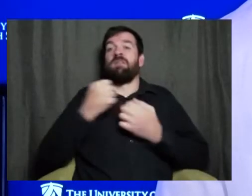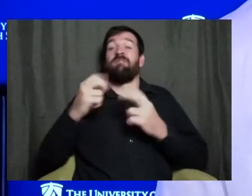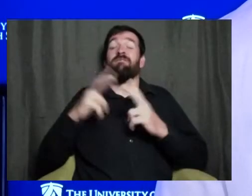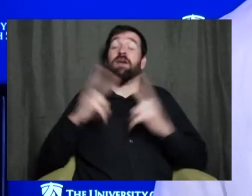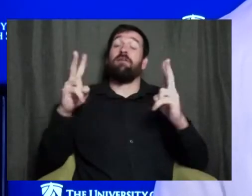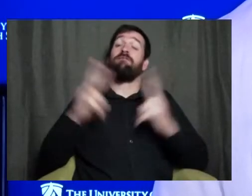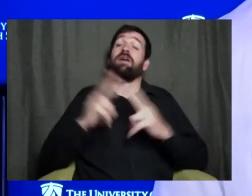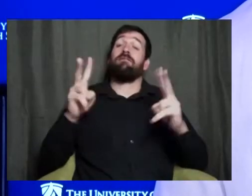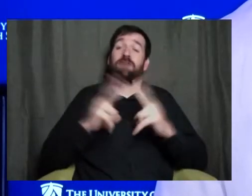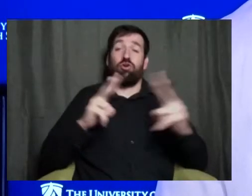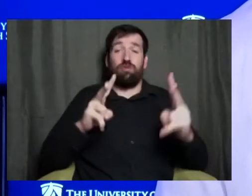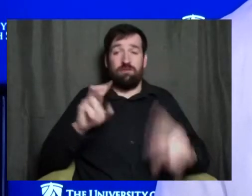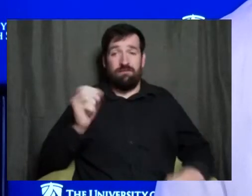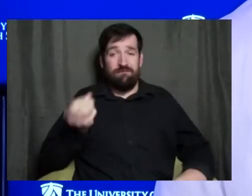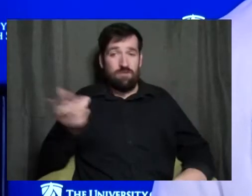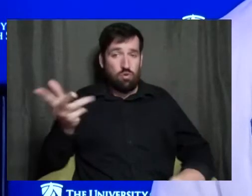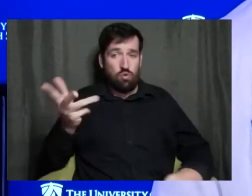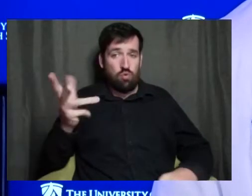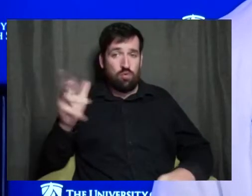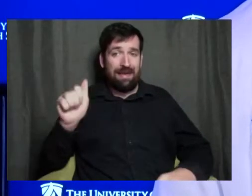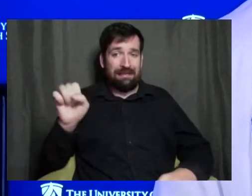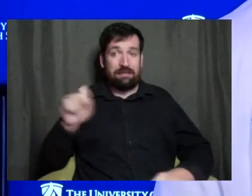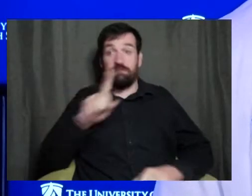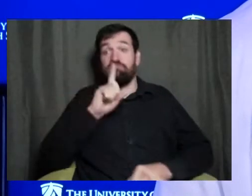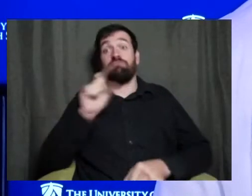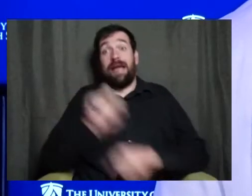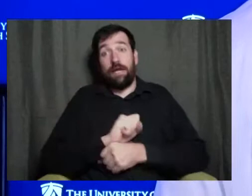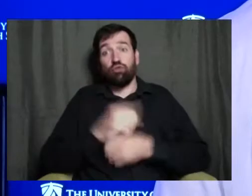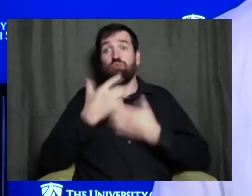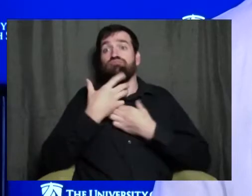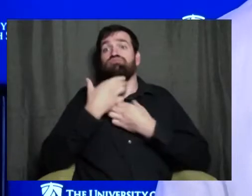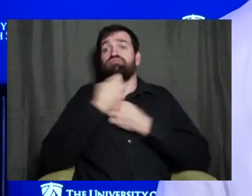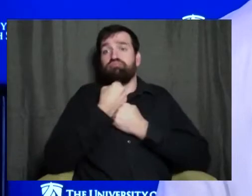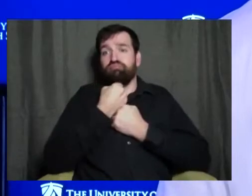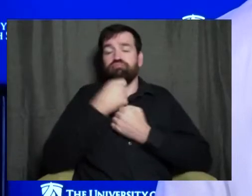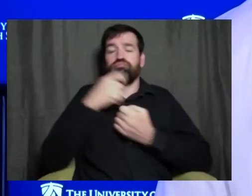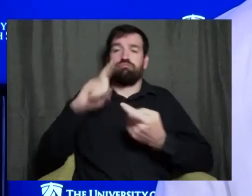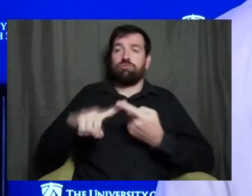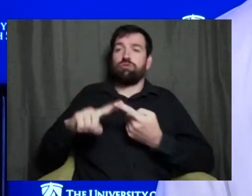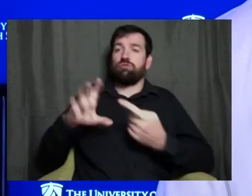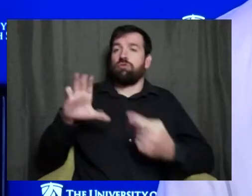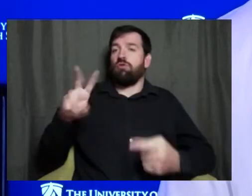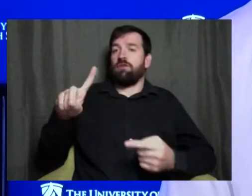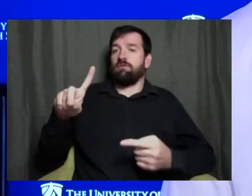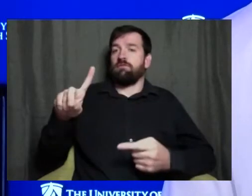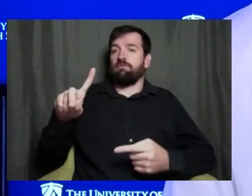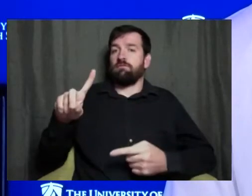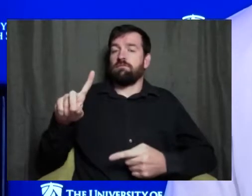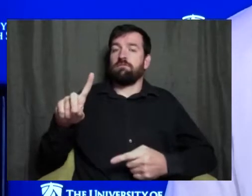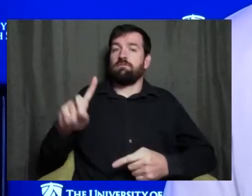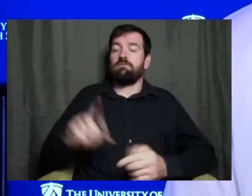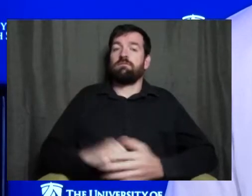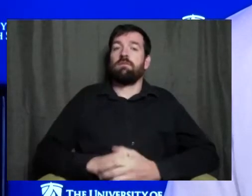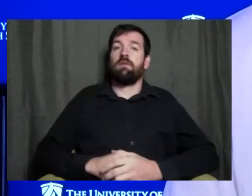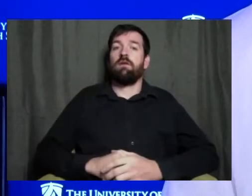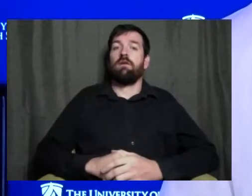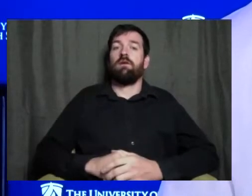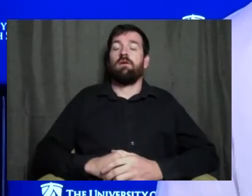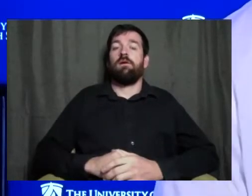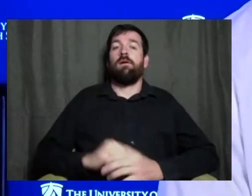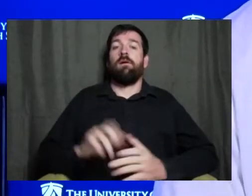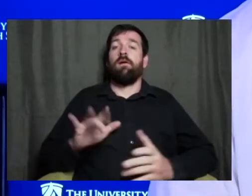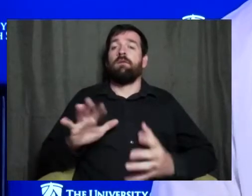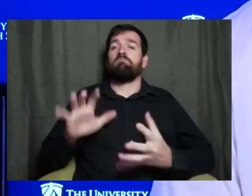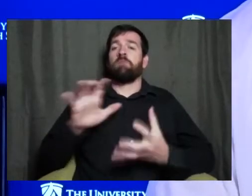or few cases of actual anaphylaxis to those vaccines are occurring. So I think it's a combination of not so